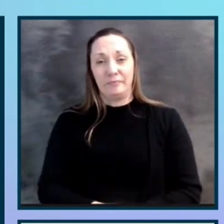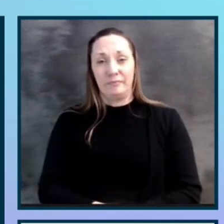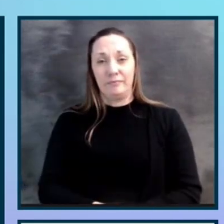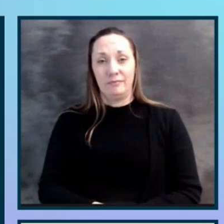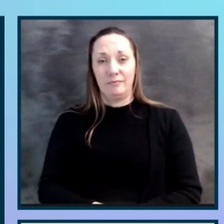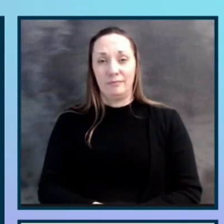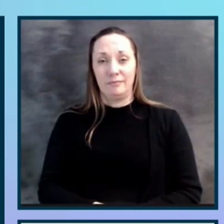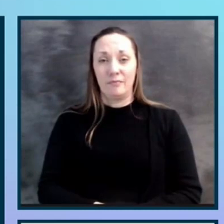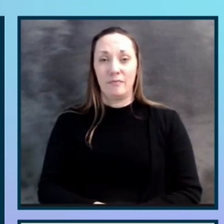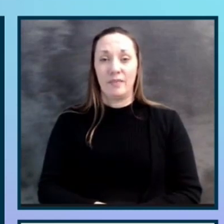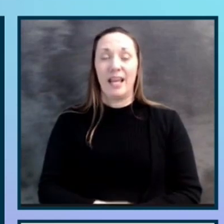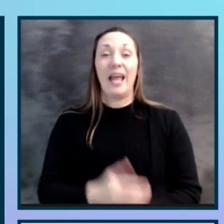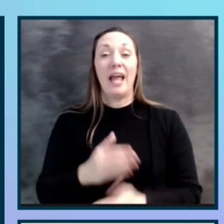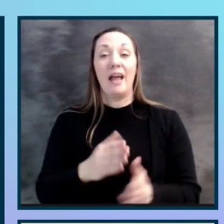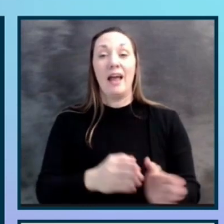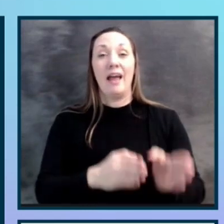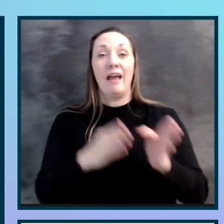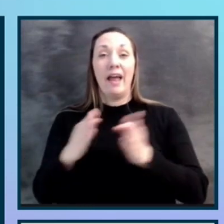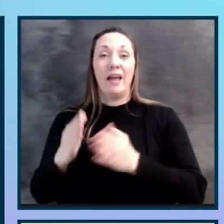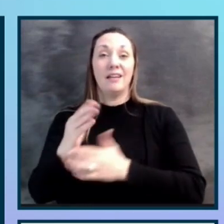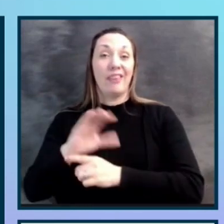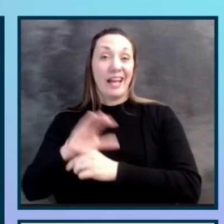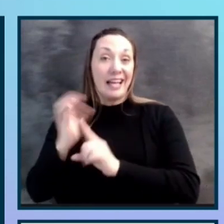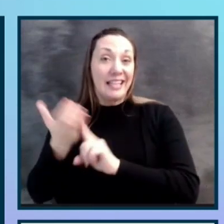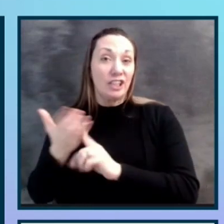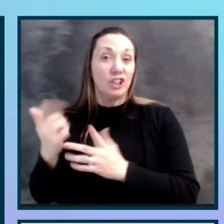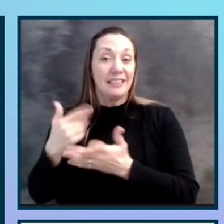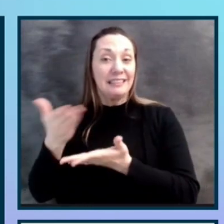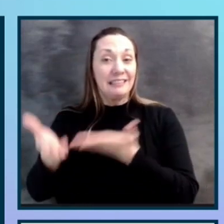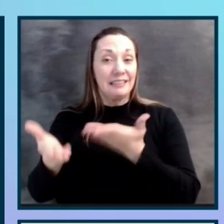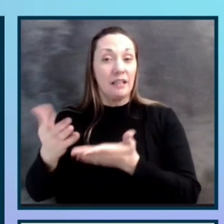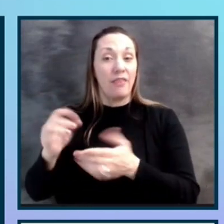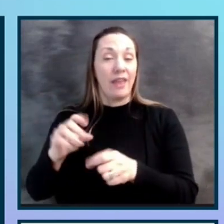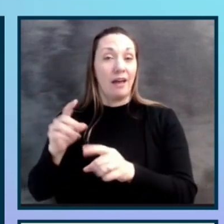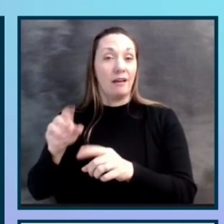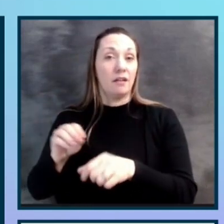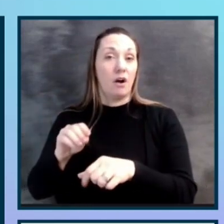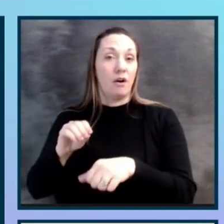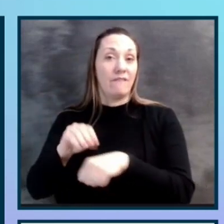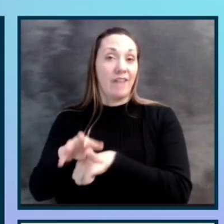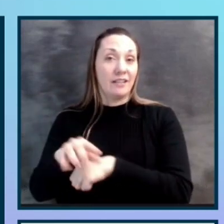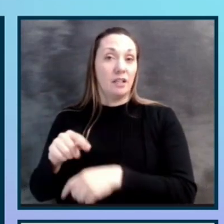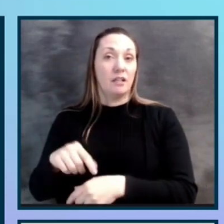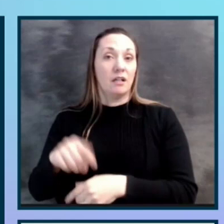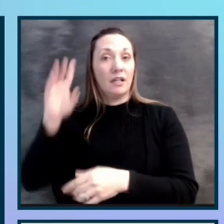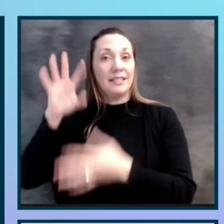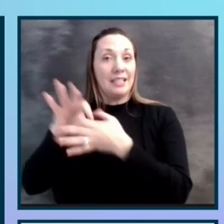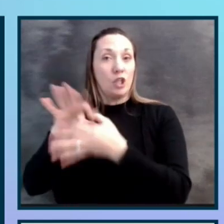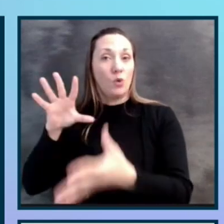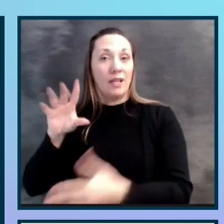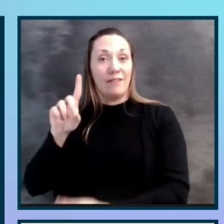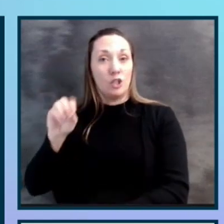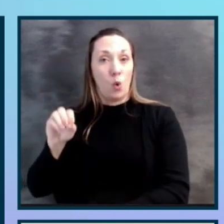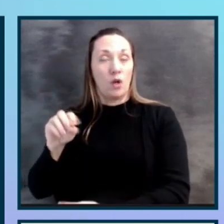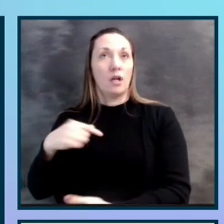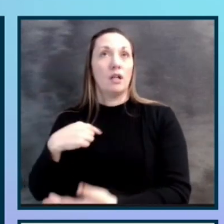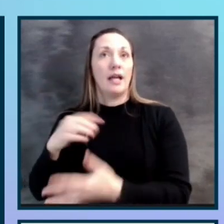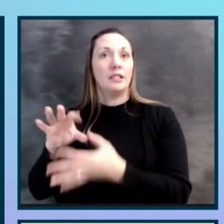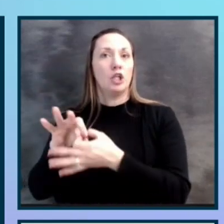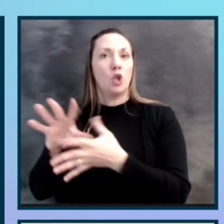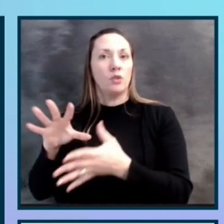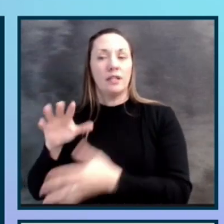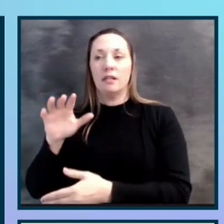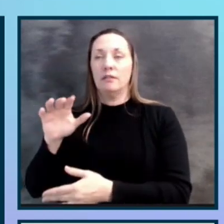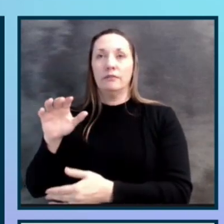And some of the different conditions that are affected by mental health triggers are dissociative disorders, such as dissociative